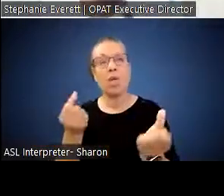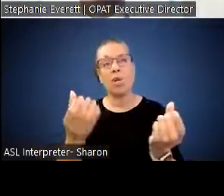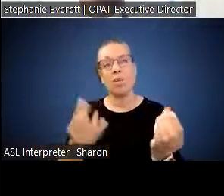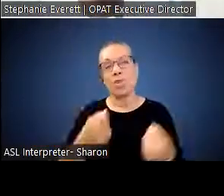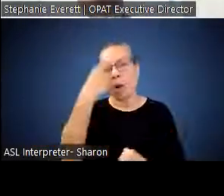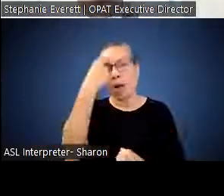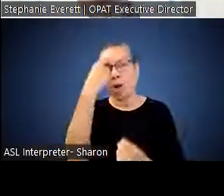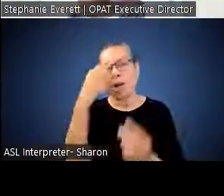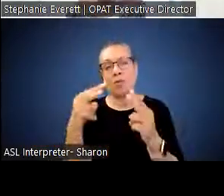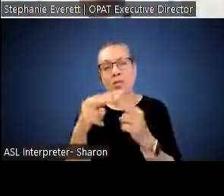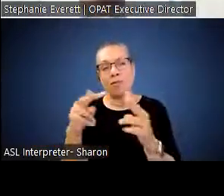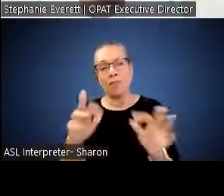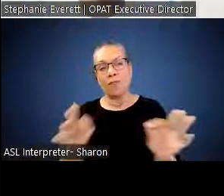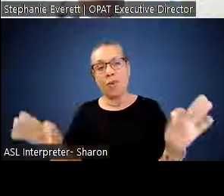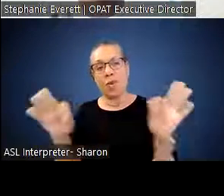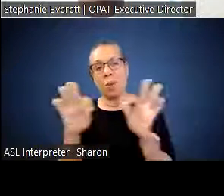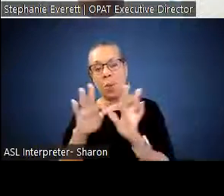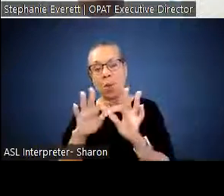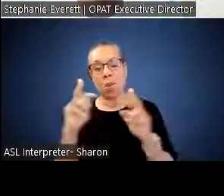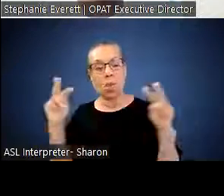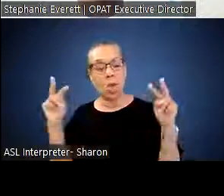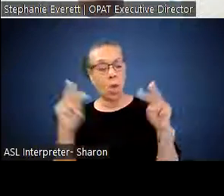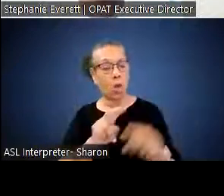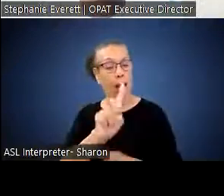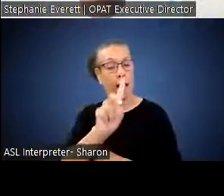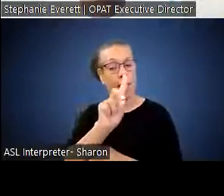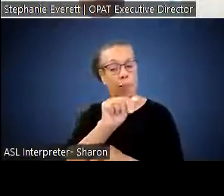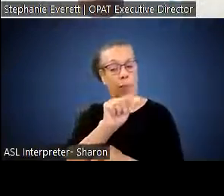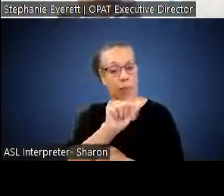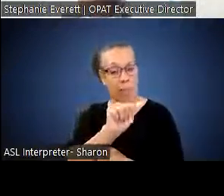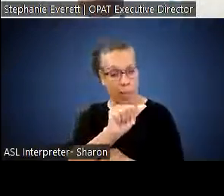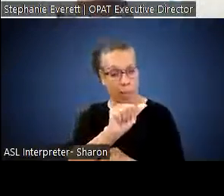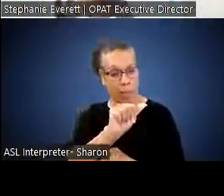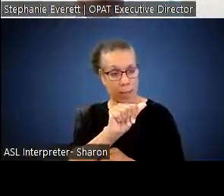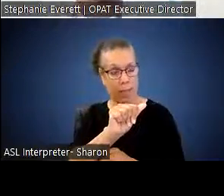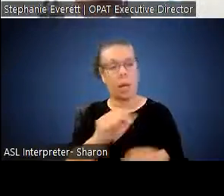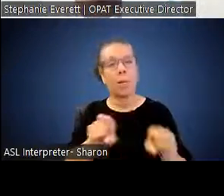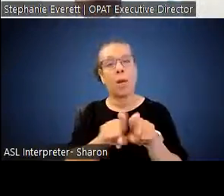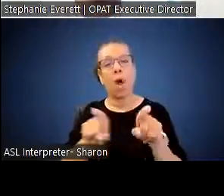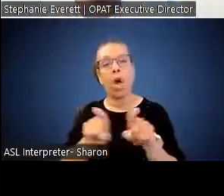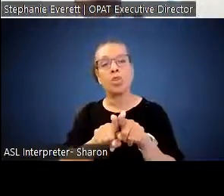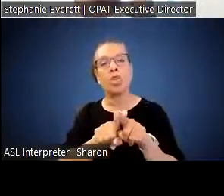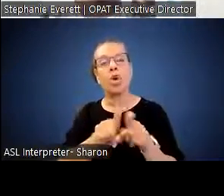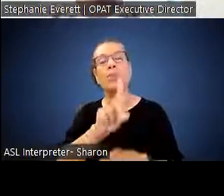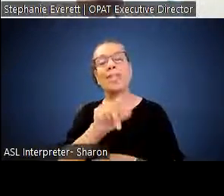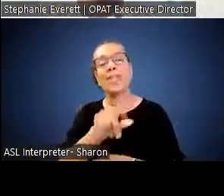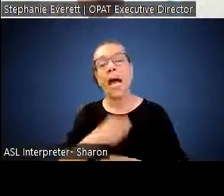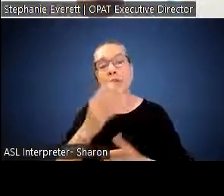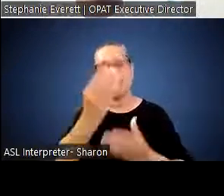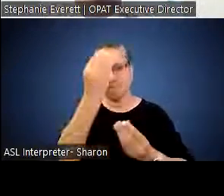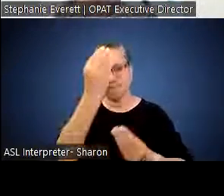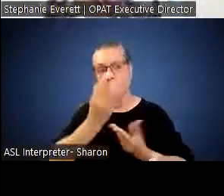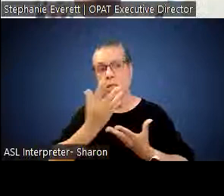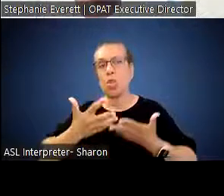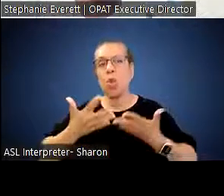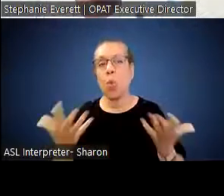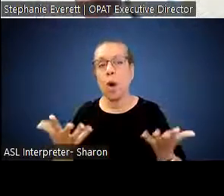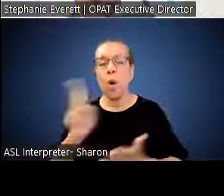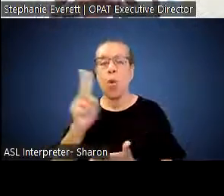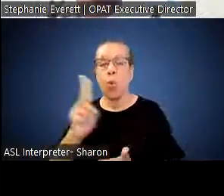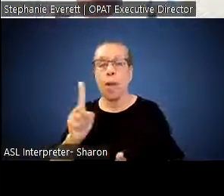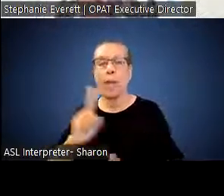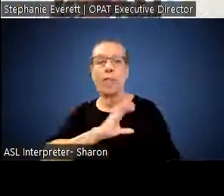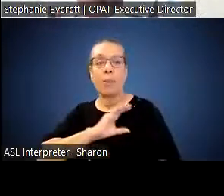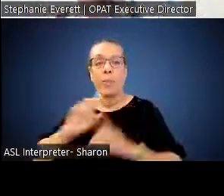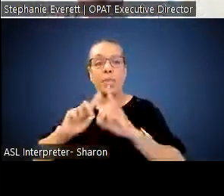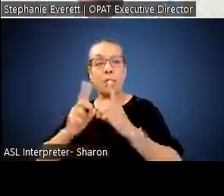look into not just what the data is telling, not just look at the data, but look at what the data is telling us and where BPD could do better in